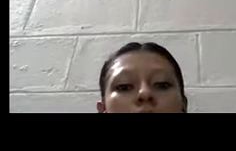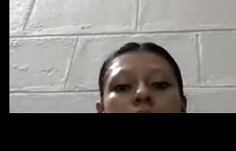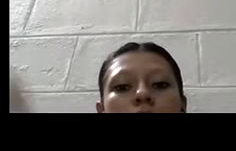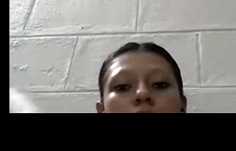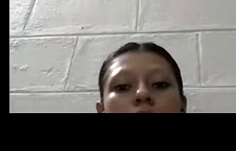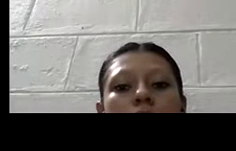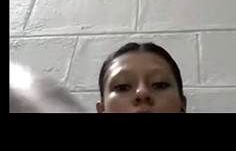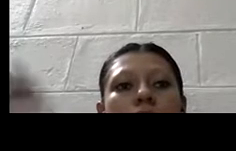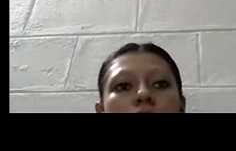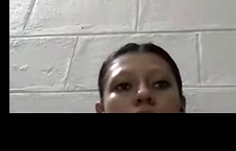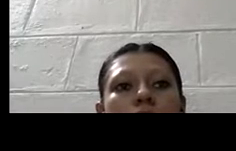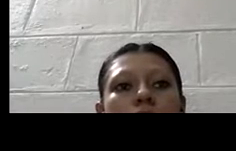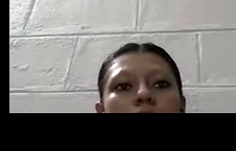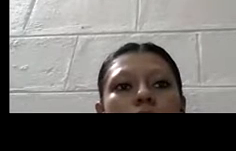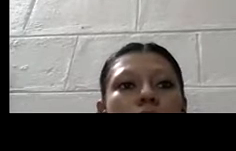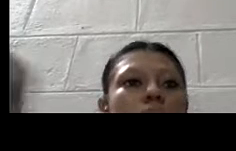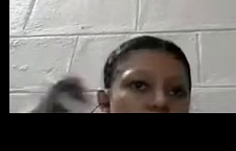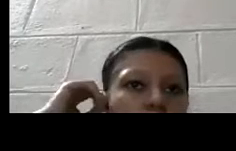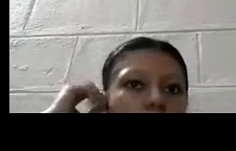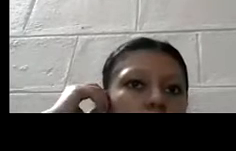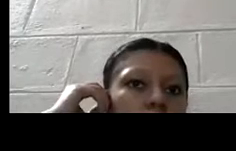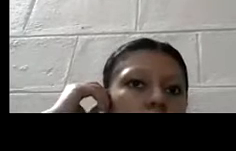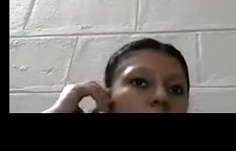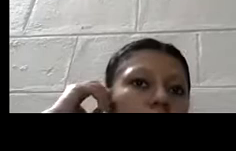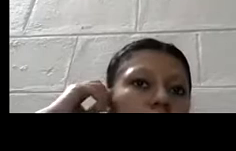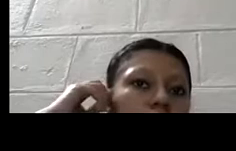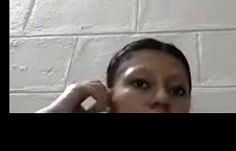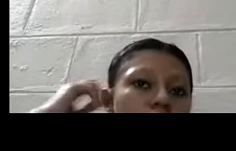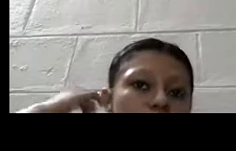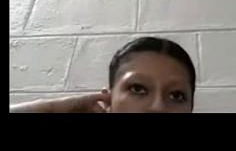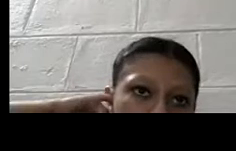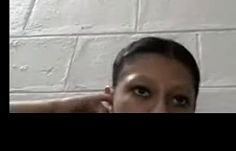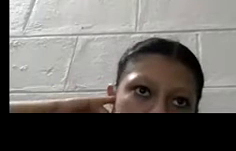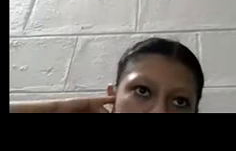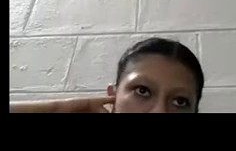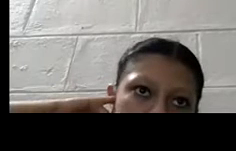my boss. Okay. And another activity is